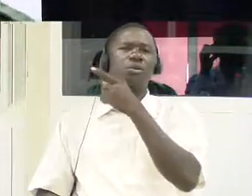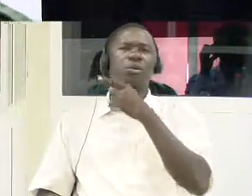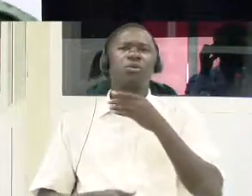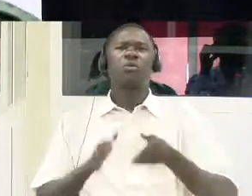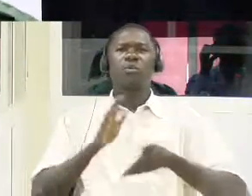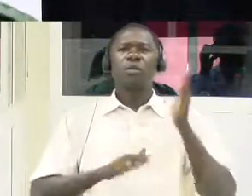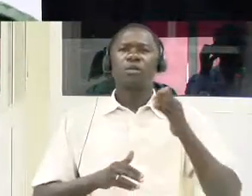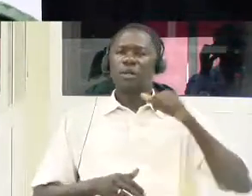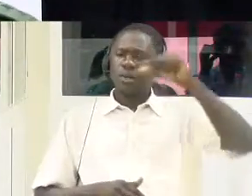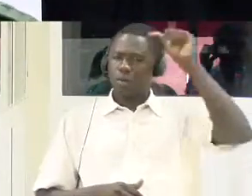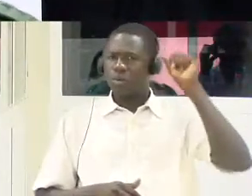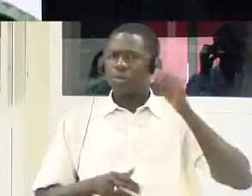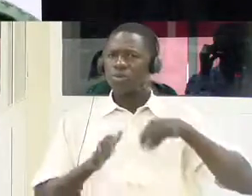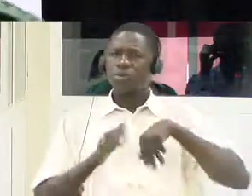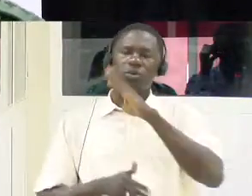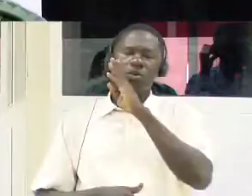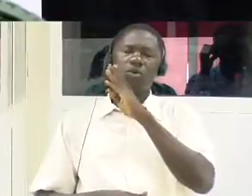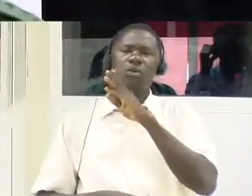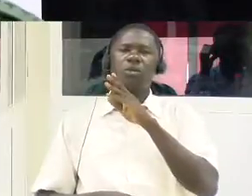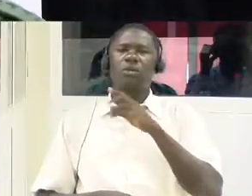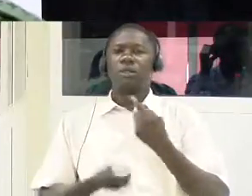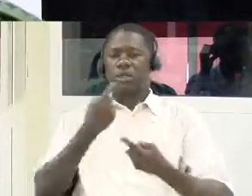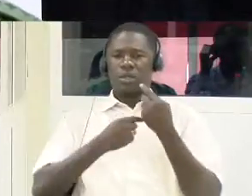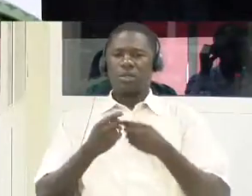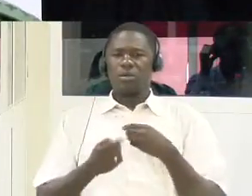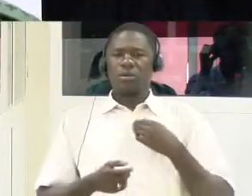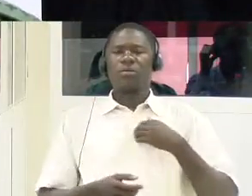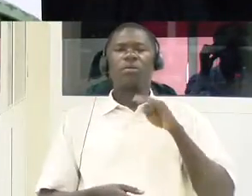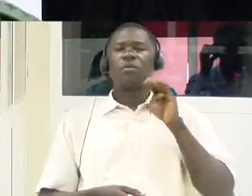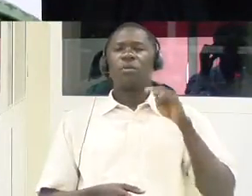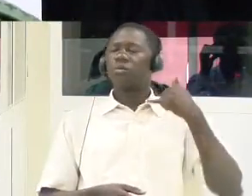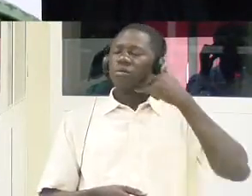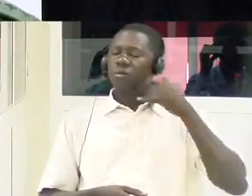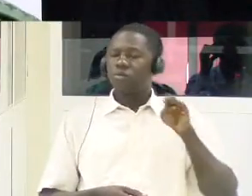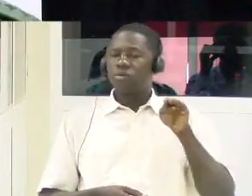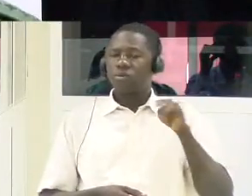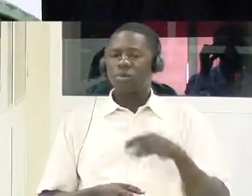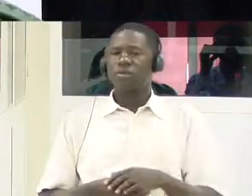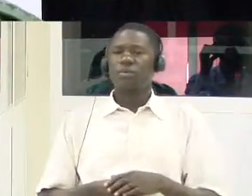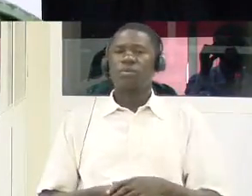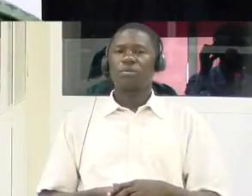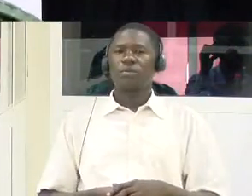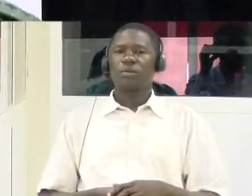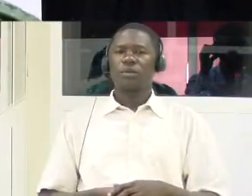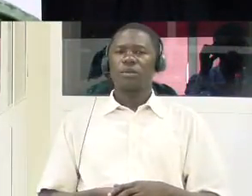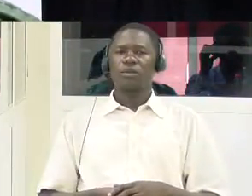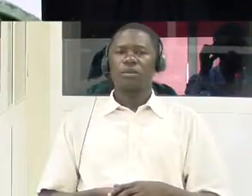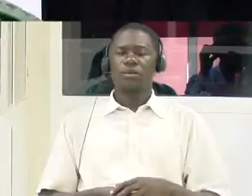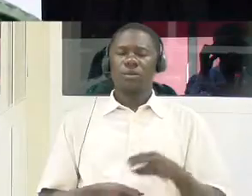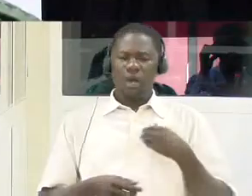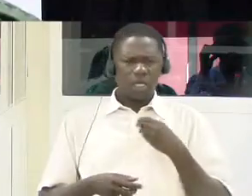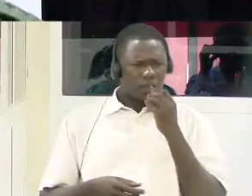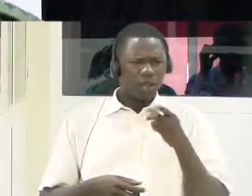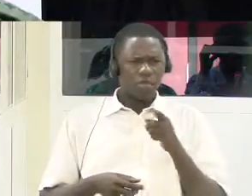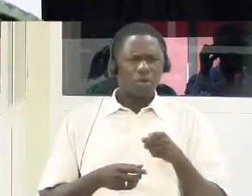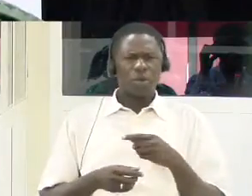that petrol station to go, again my phone rang again for a second time. He said, "Sir, but commander said he is still calling